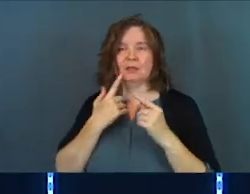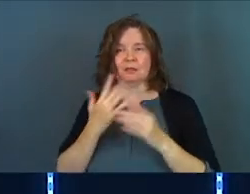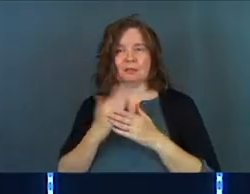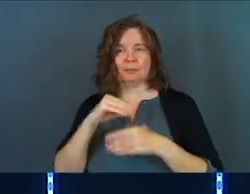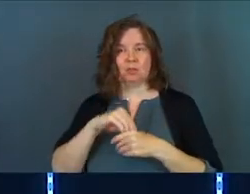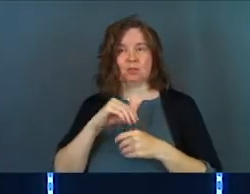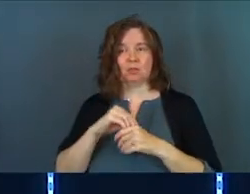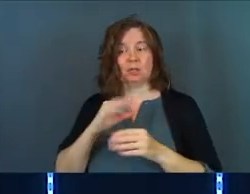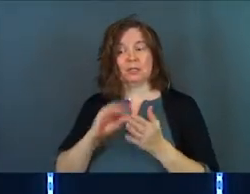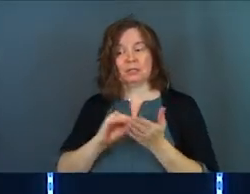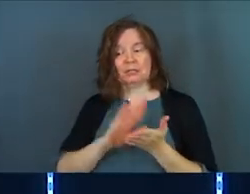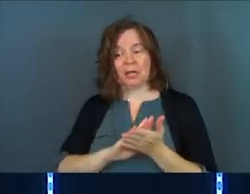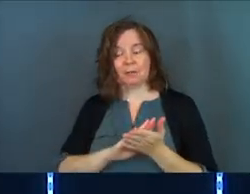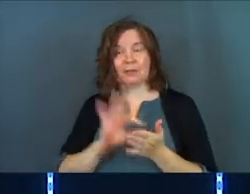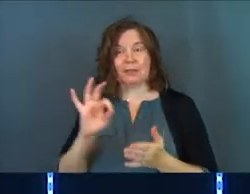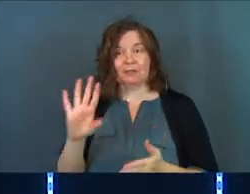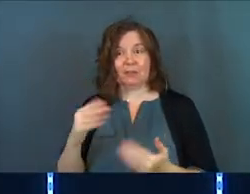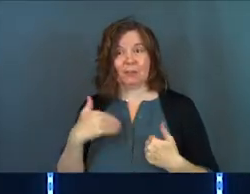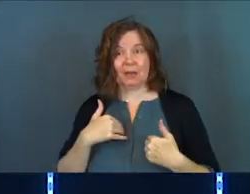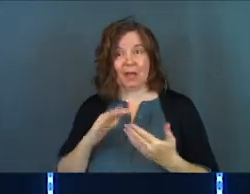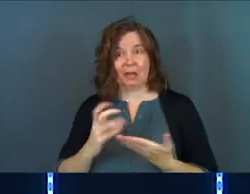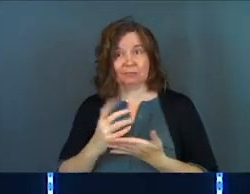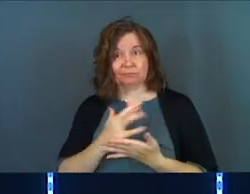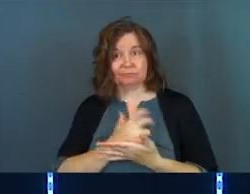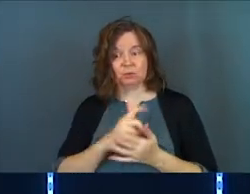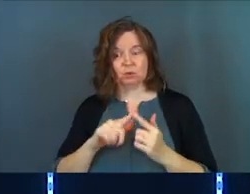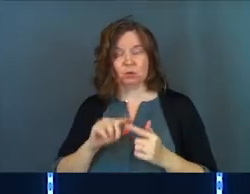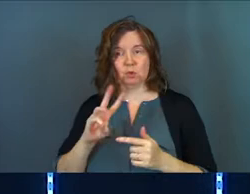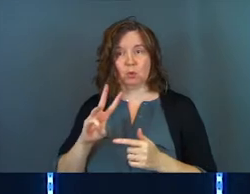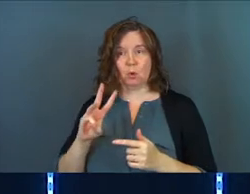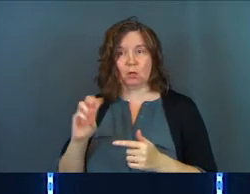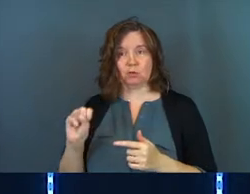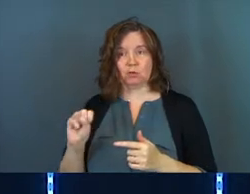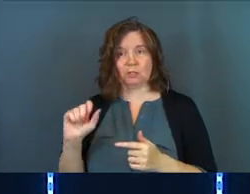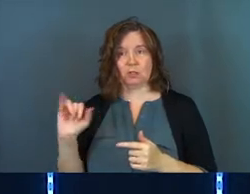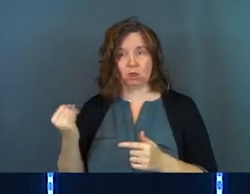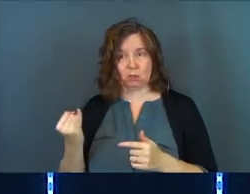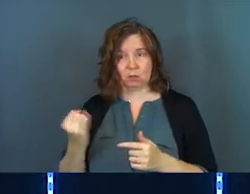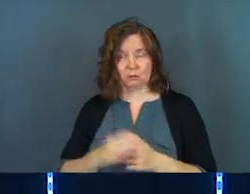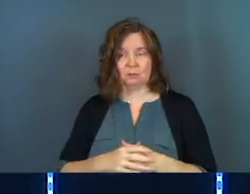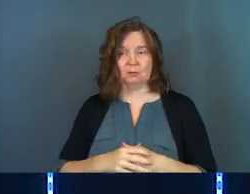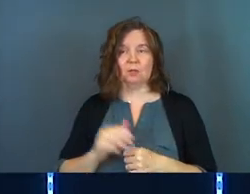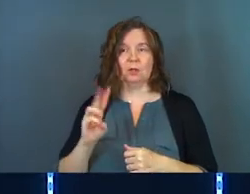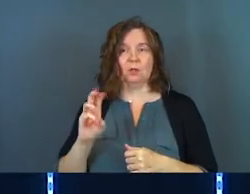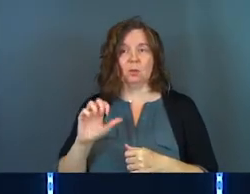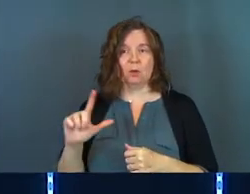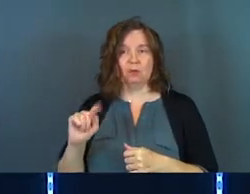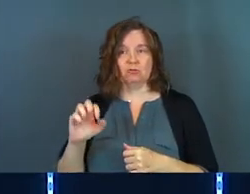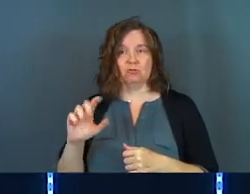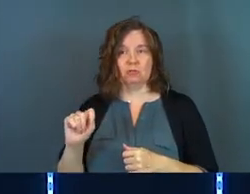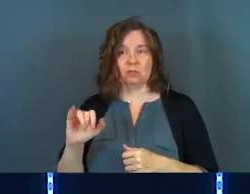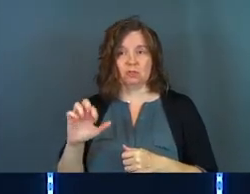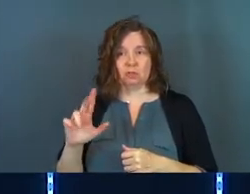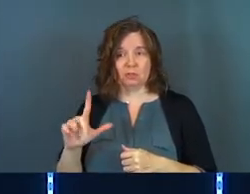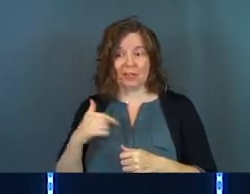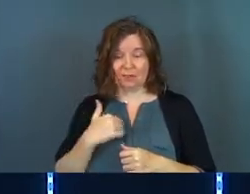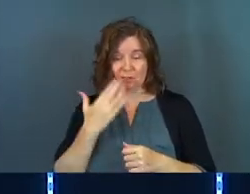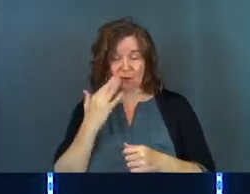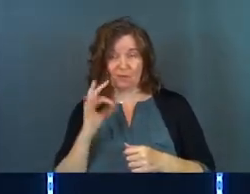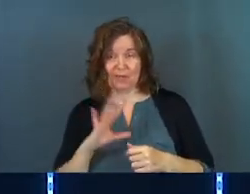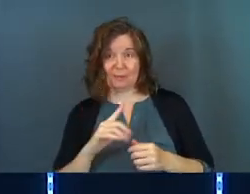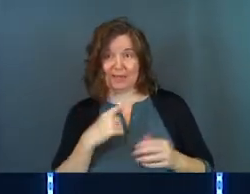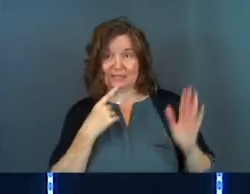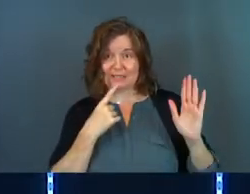some of the internal documents that Facebook had done to the Wall Street Journal. And if you know anything about this, Facebook has like